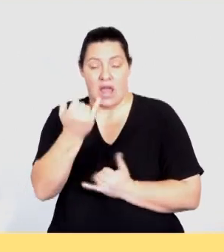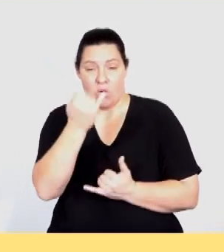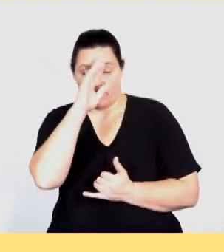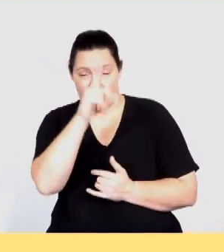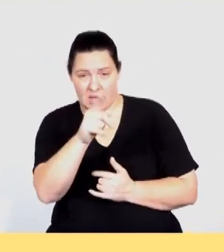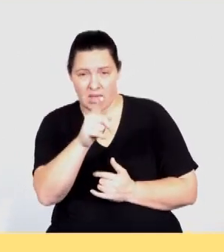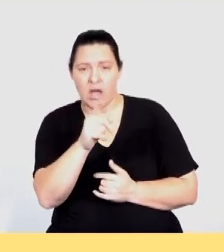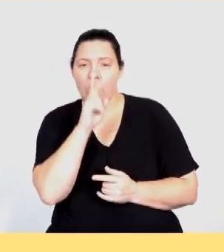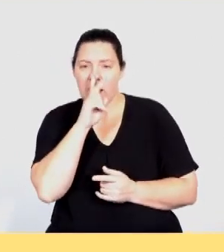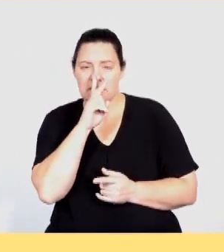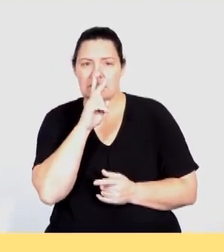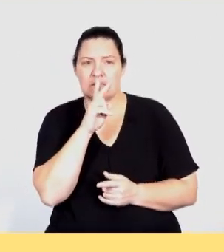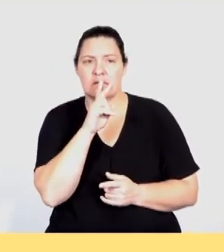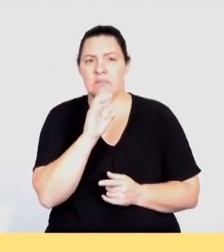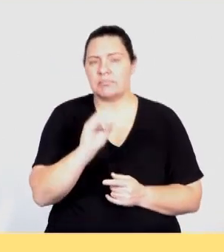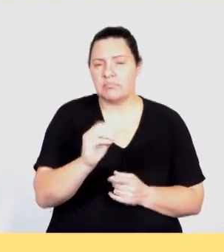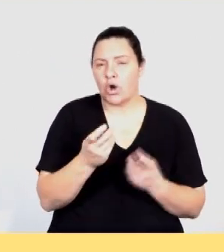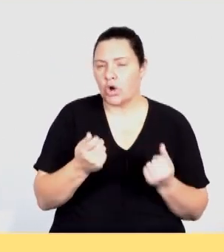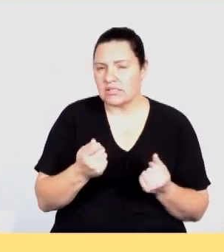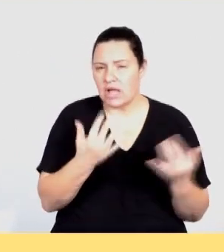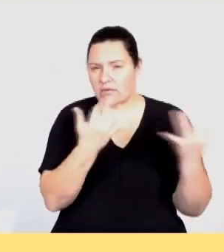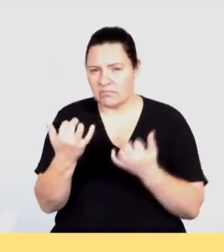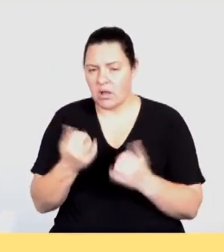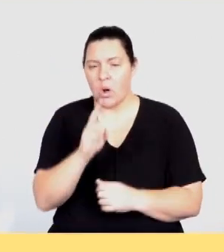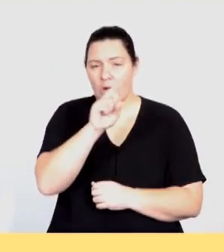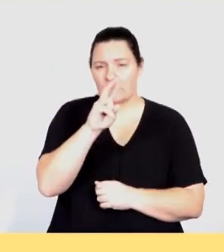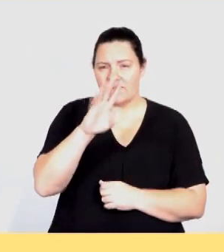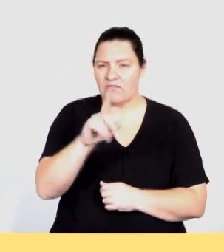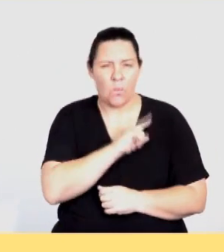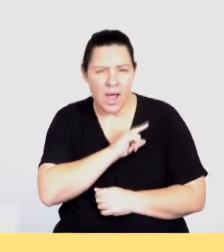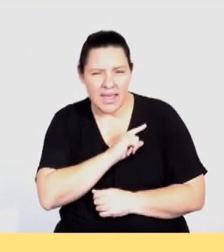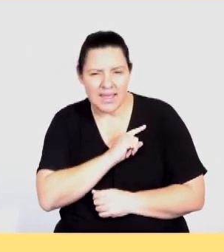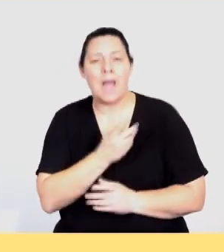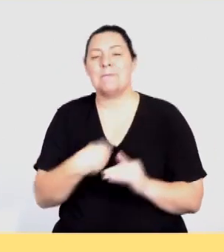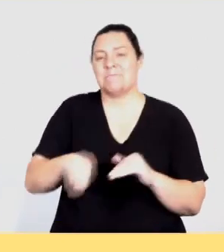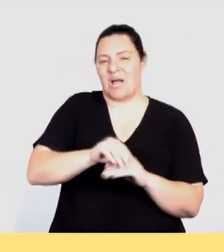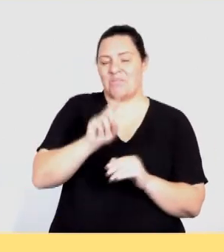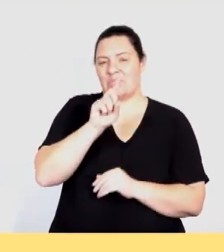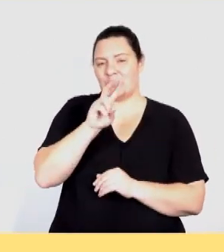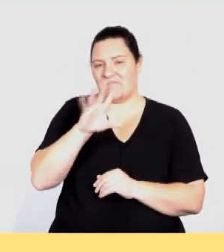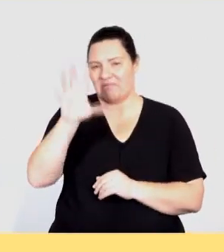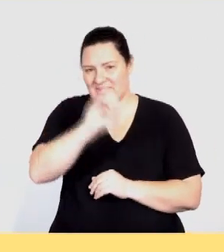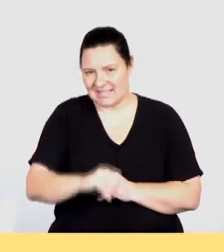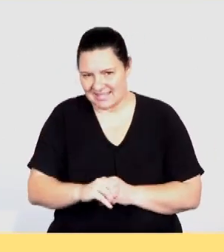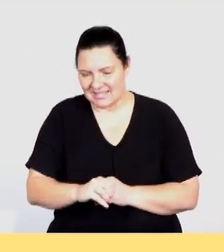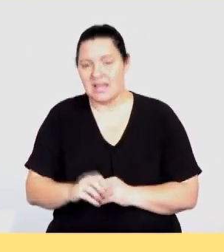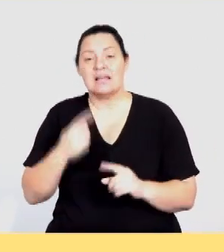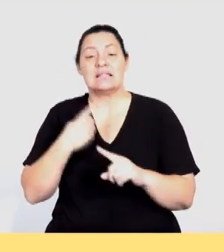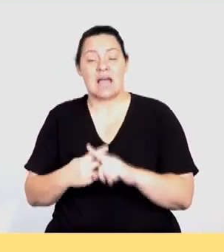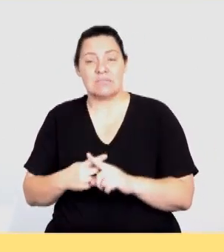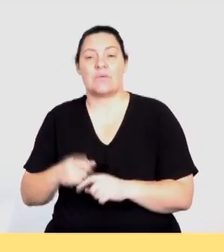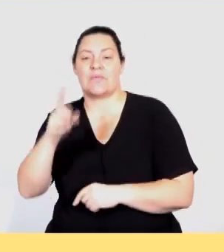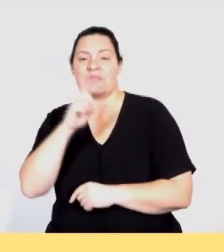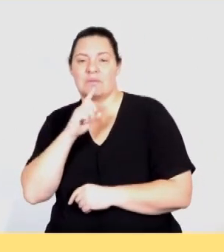1,680. You remember now, we already have to calculate what? My cost. 125. You remember why 25? Markup is